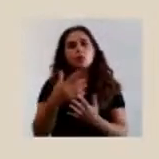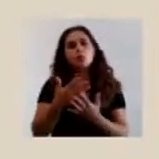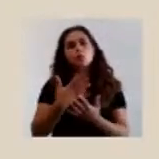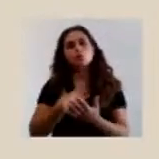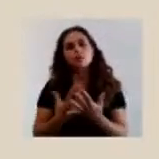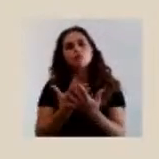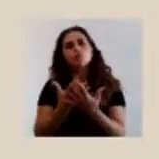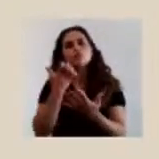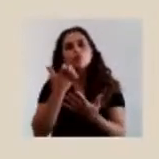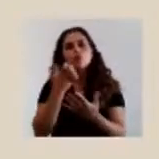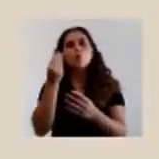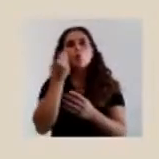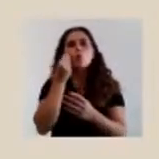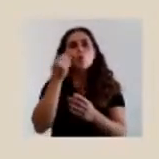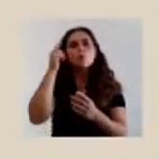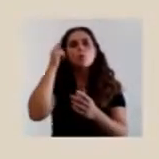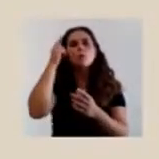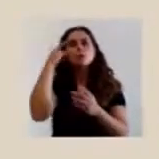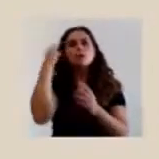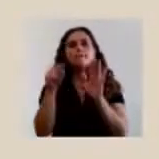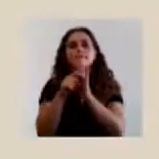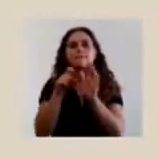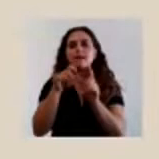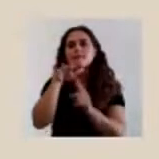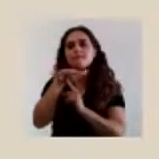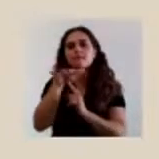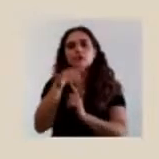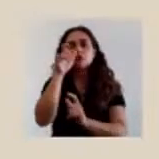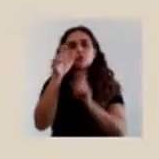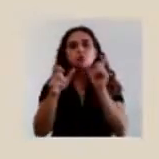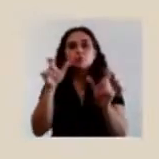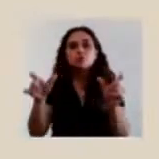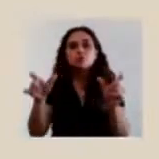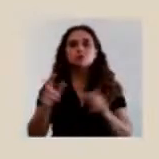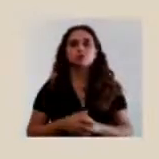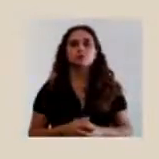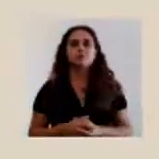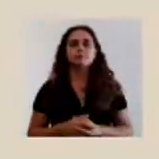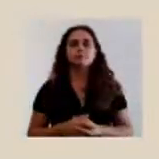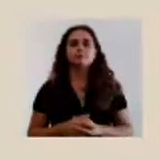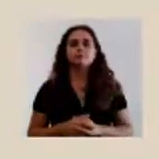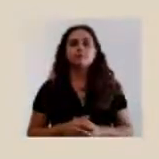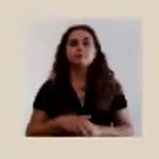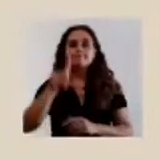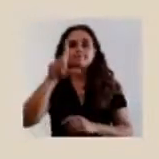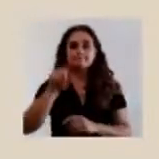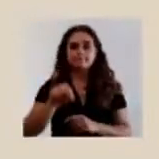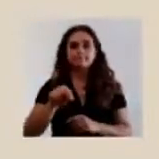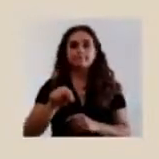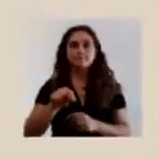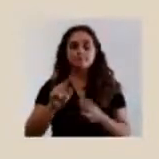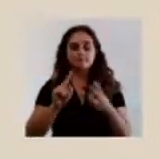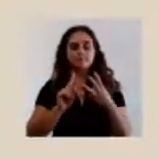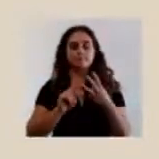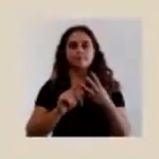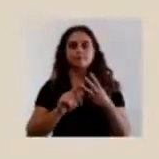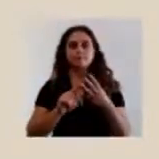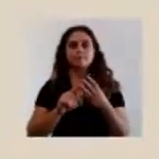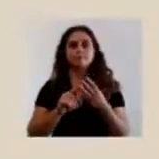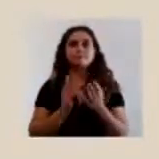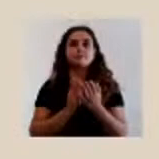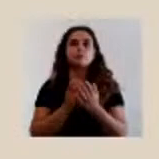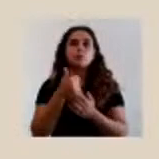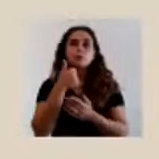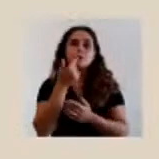effects of bias on the individuals who are subjected to them. And then I will go on to state